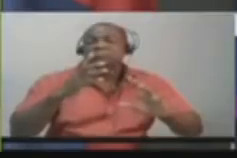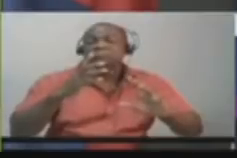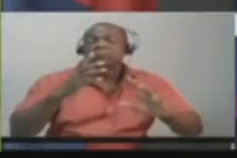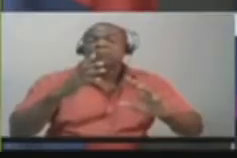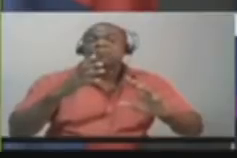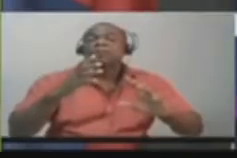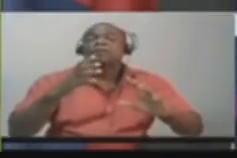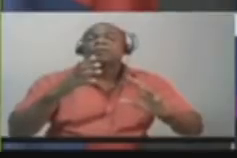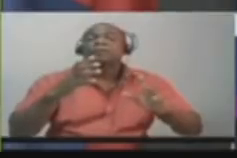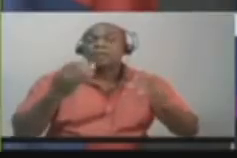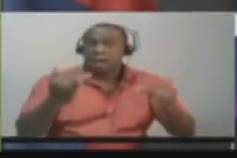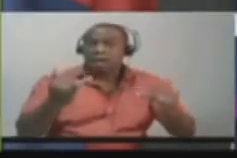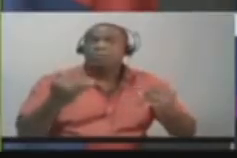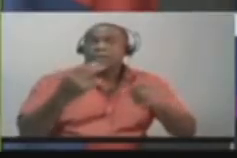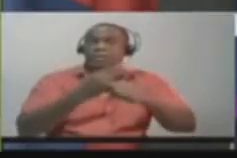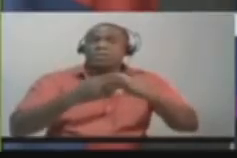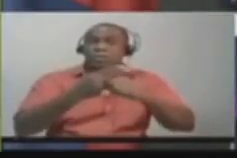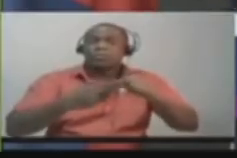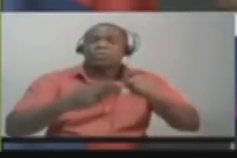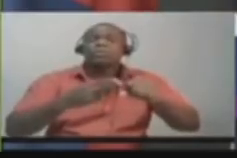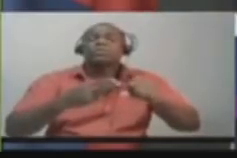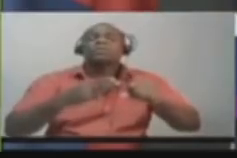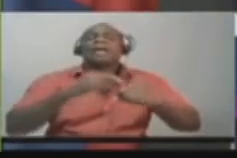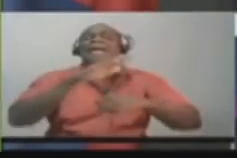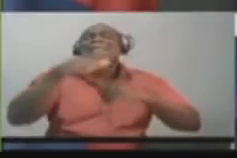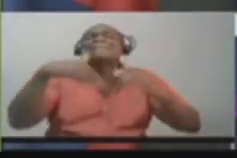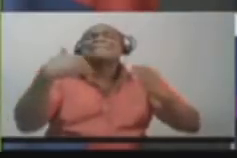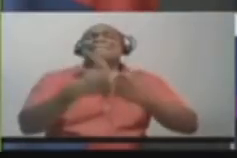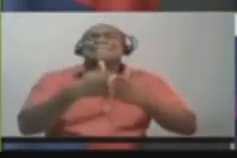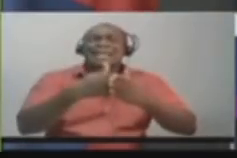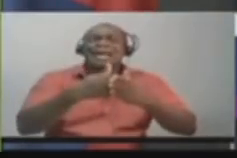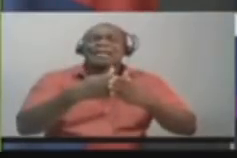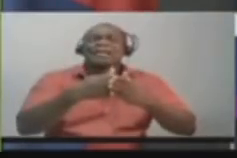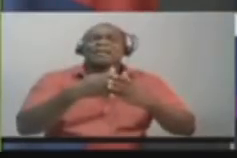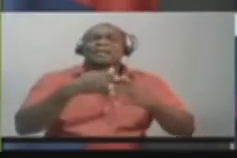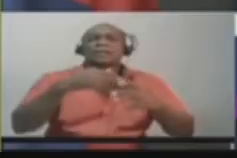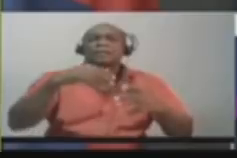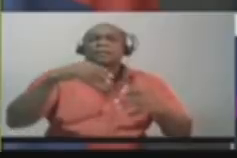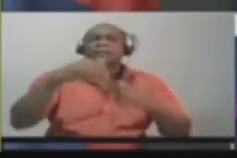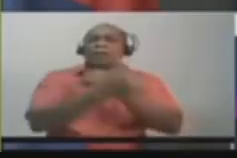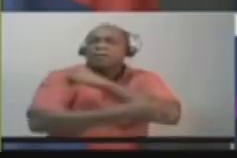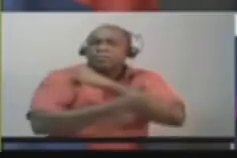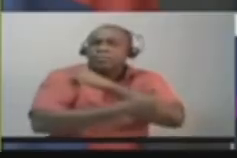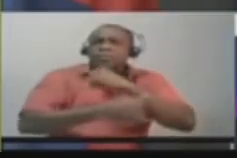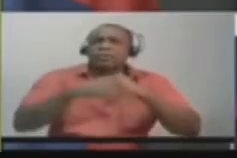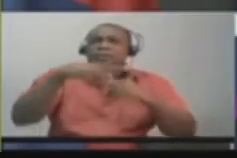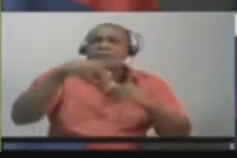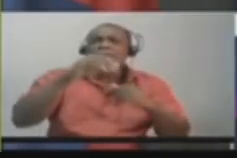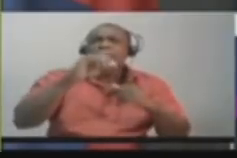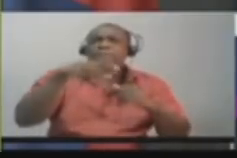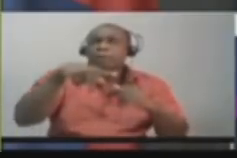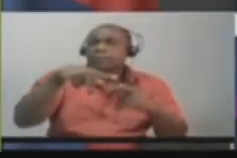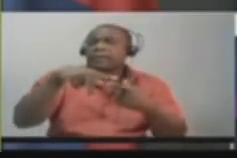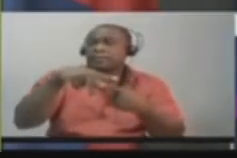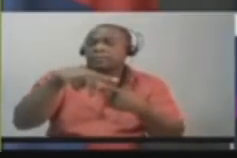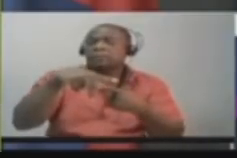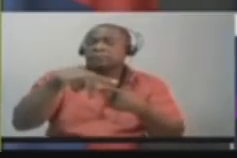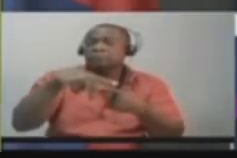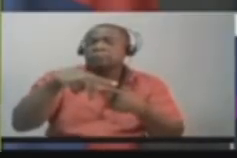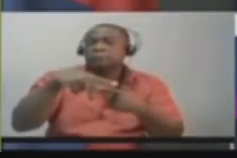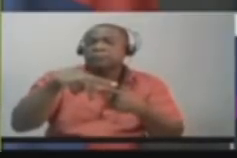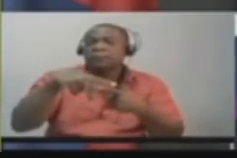Because the data from populations around the world, because of the current technology, allow the data to be